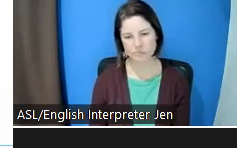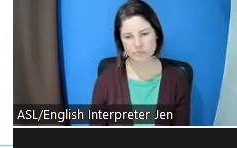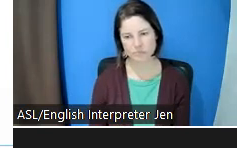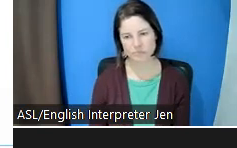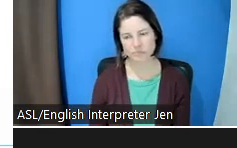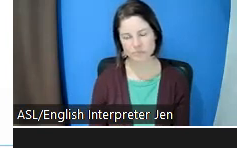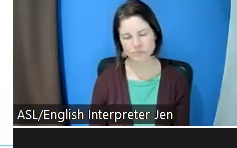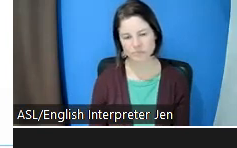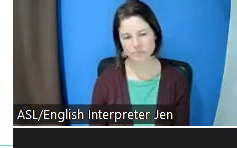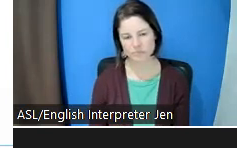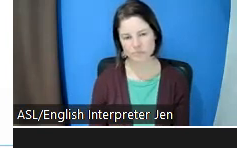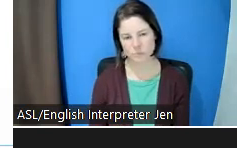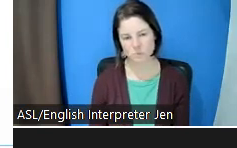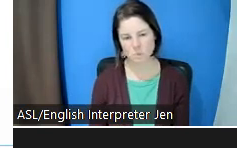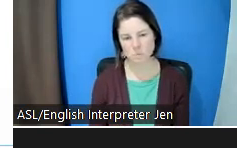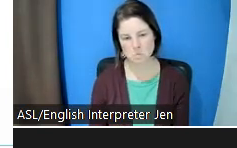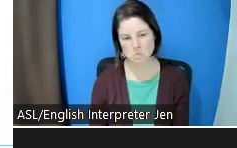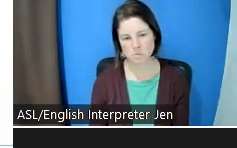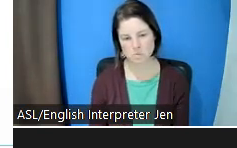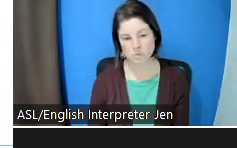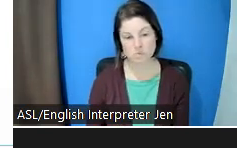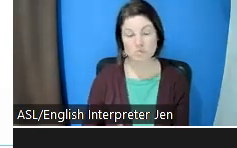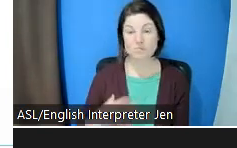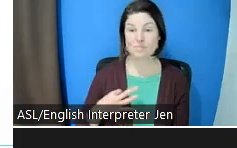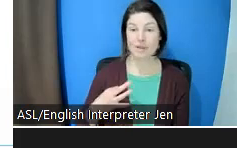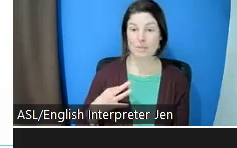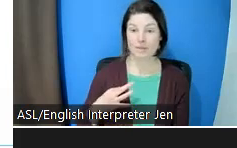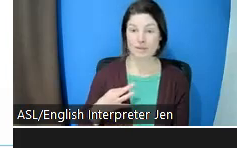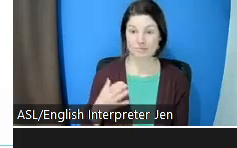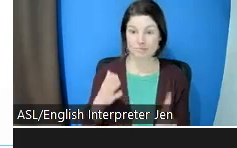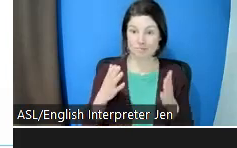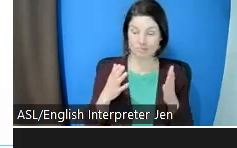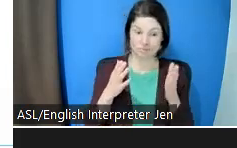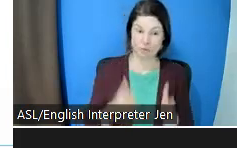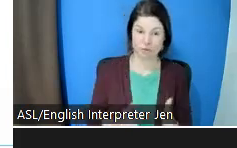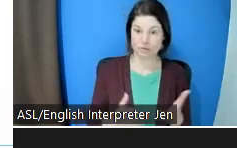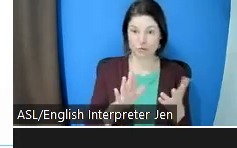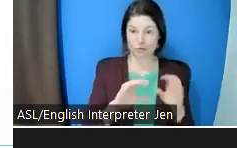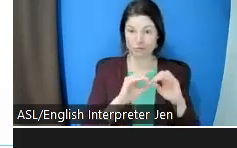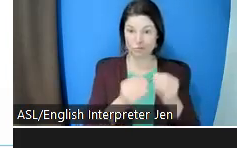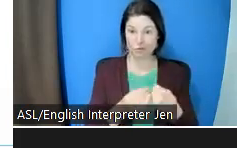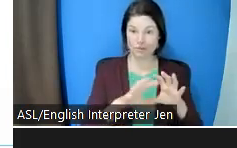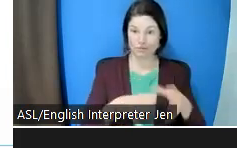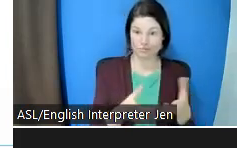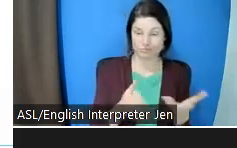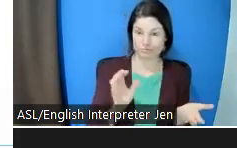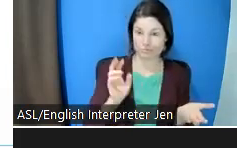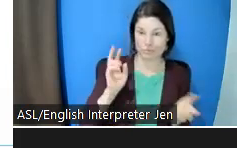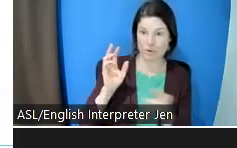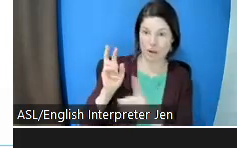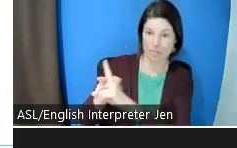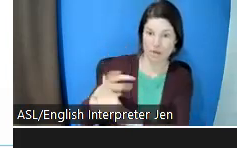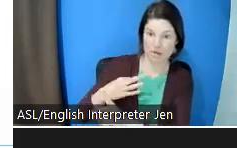various applicant information, including organization name, contact name, social media presence, if